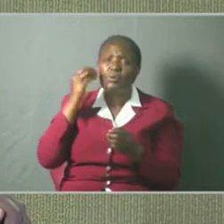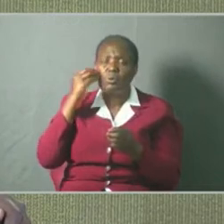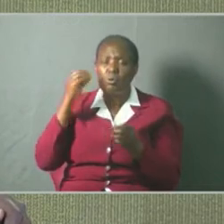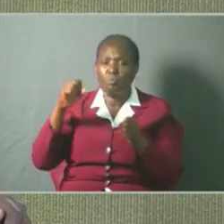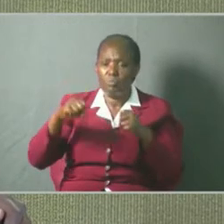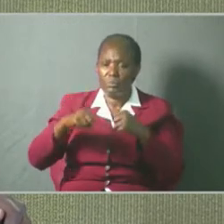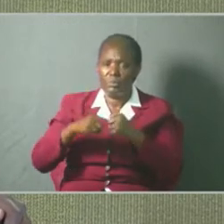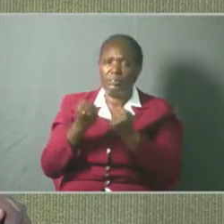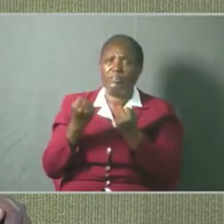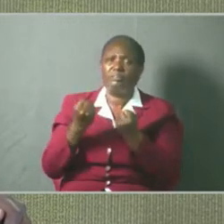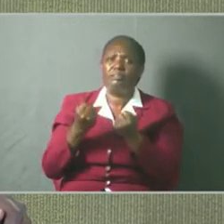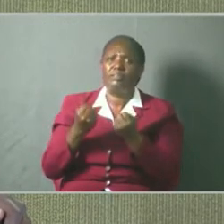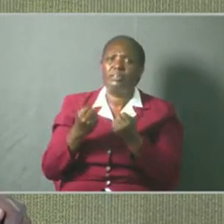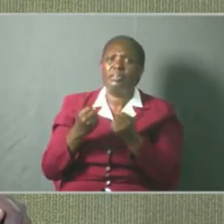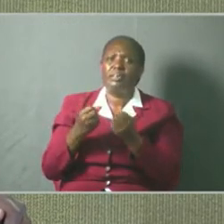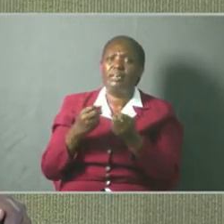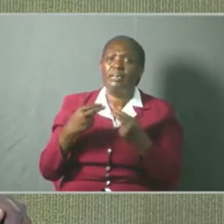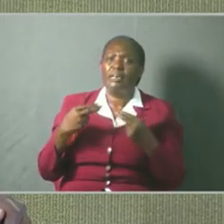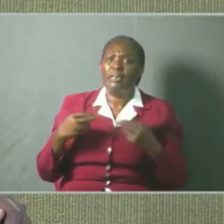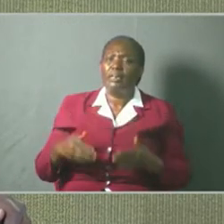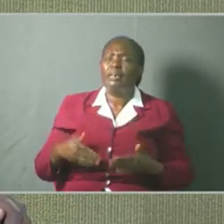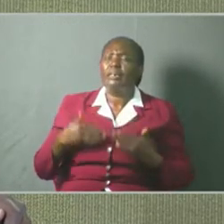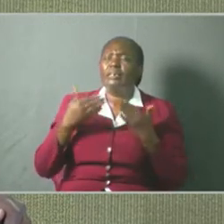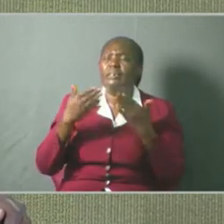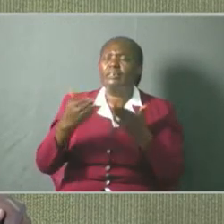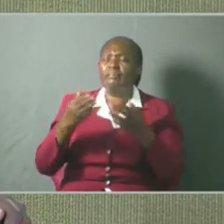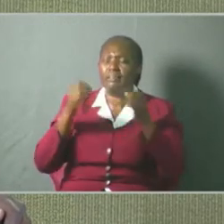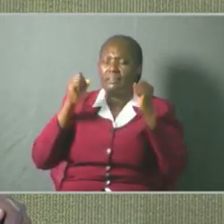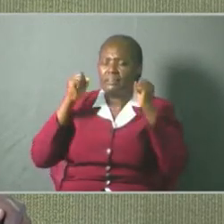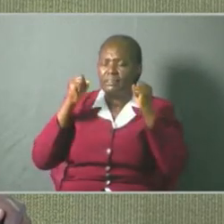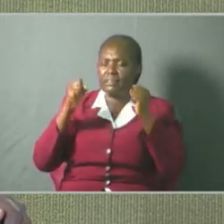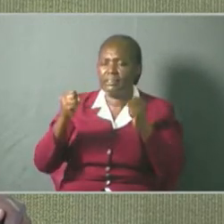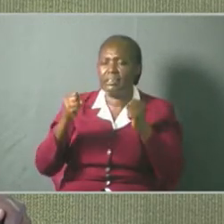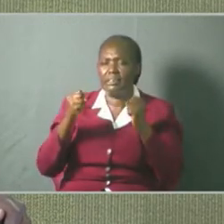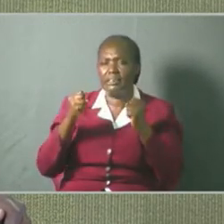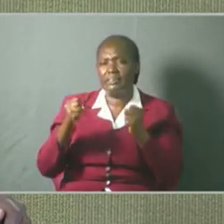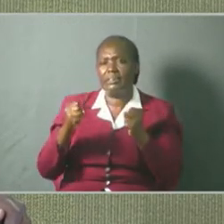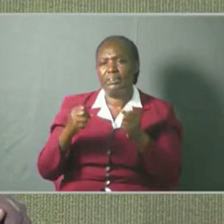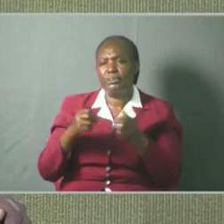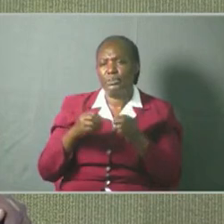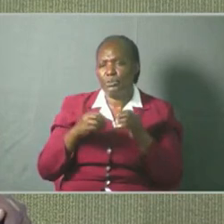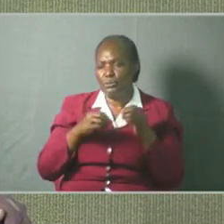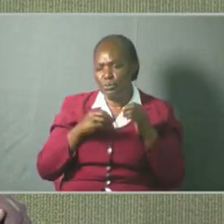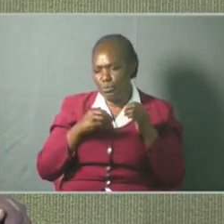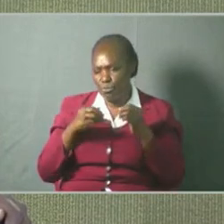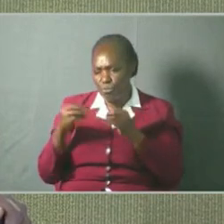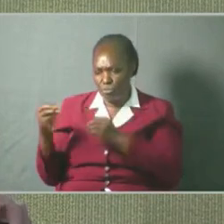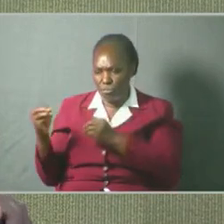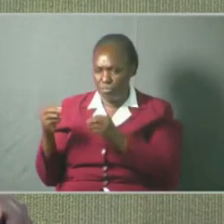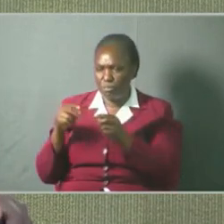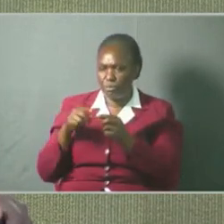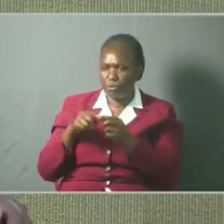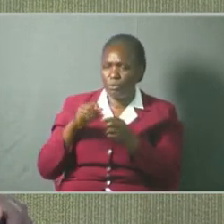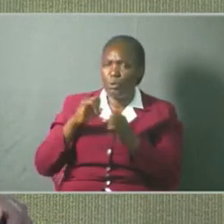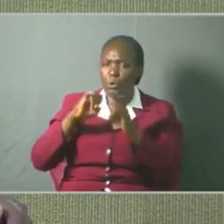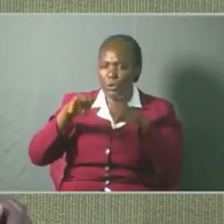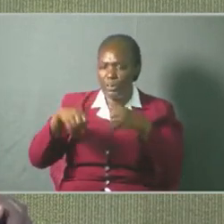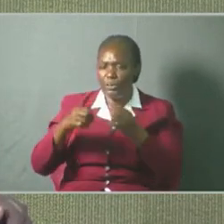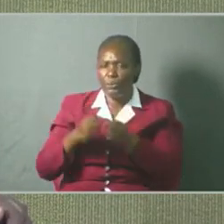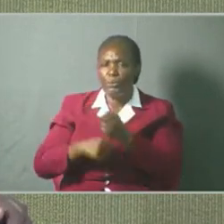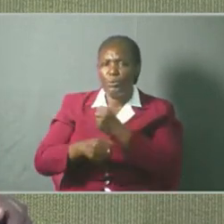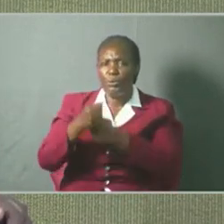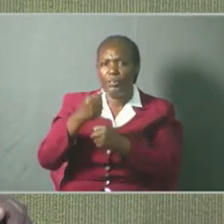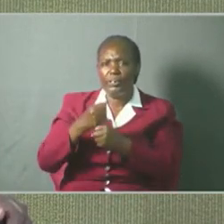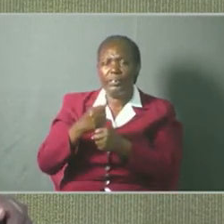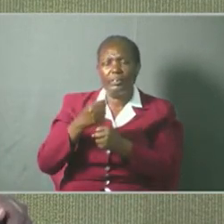ones. That you'll give us the strength to endure this year and move into the new year to the glory